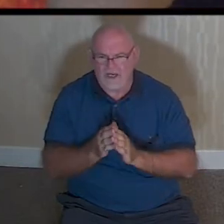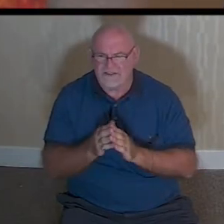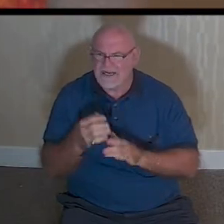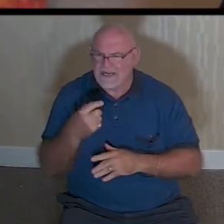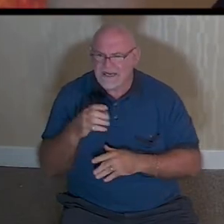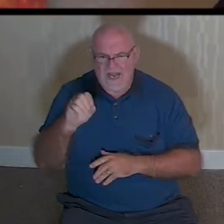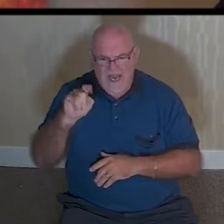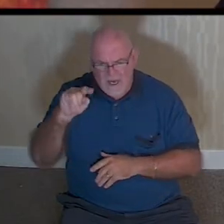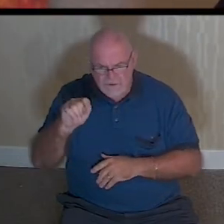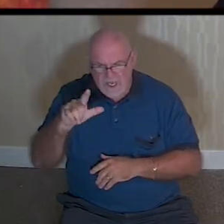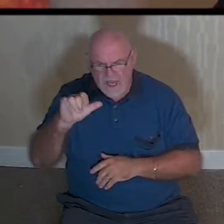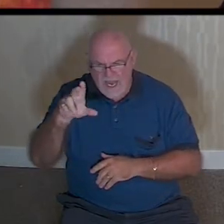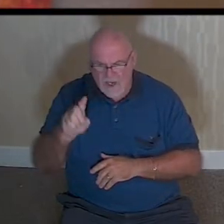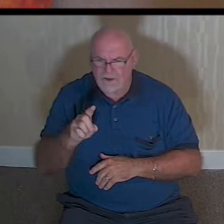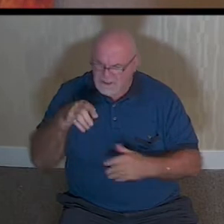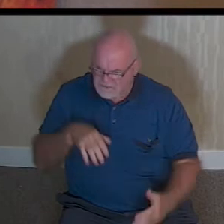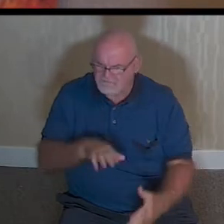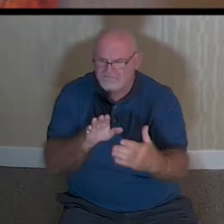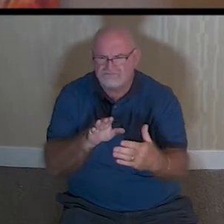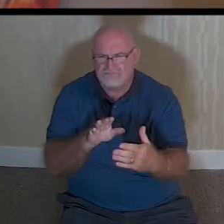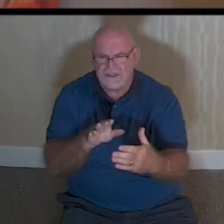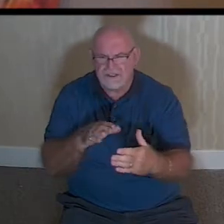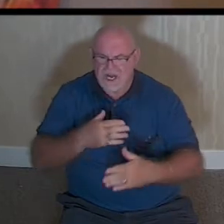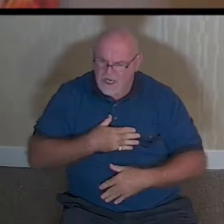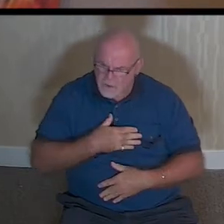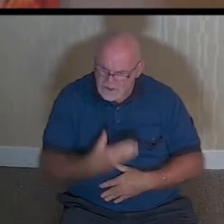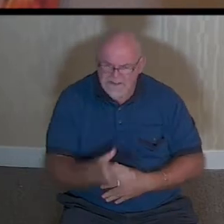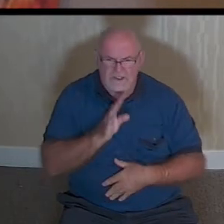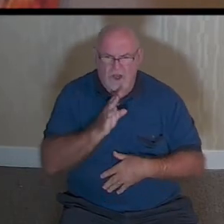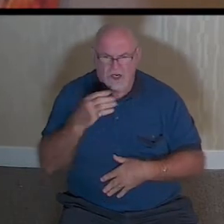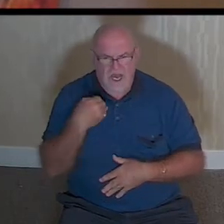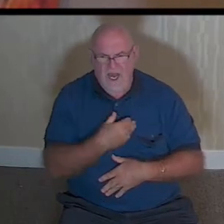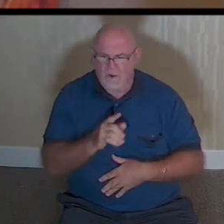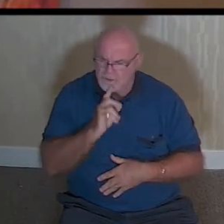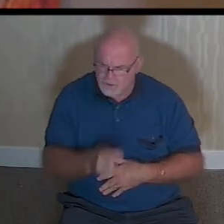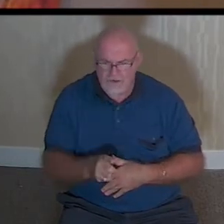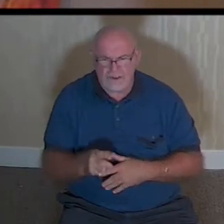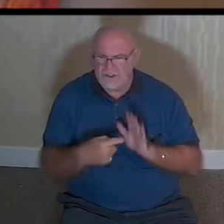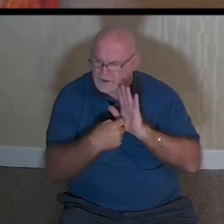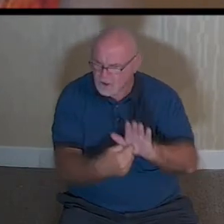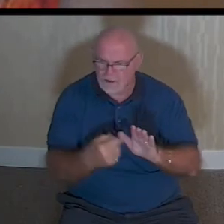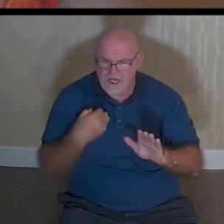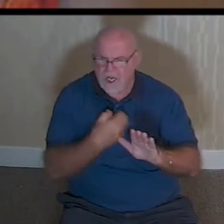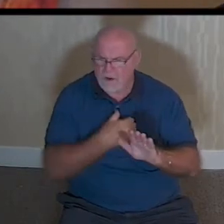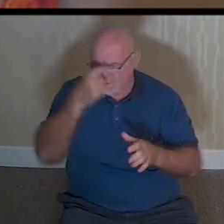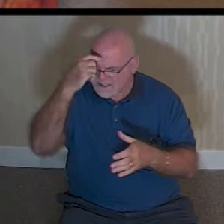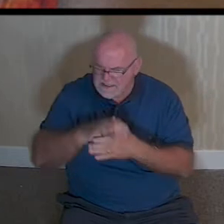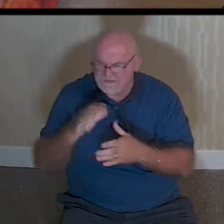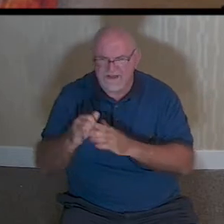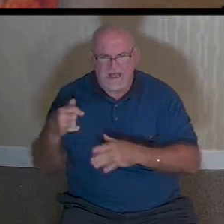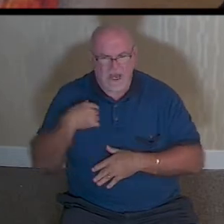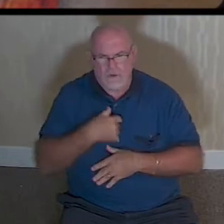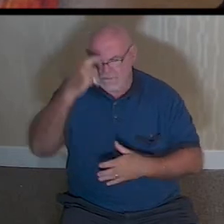in front of each other. Our willingness to speak our truth illustrates our belief that we